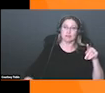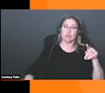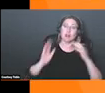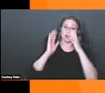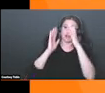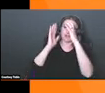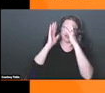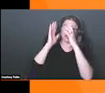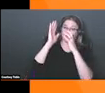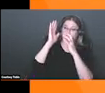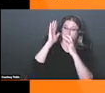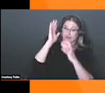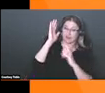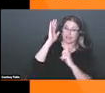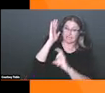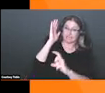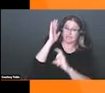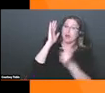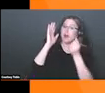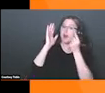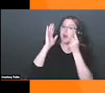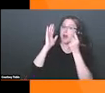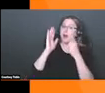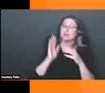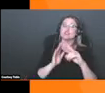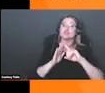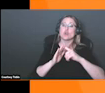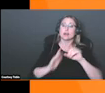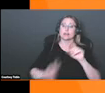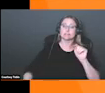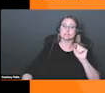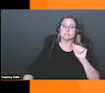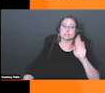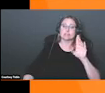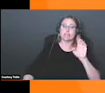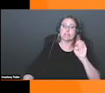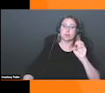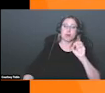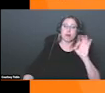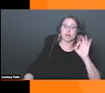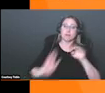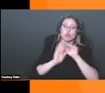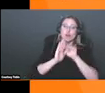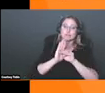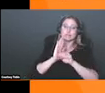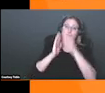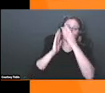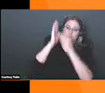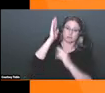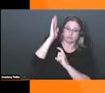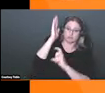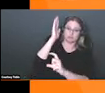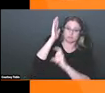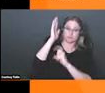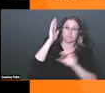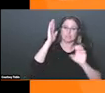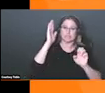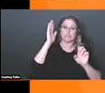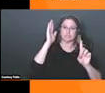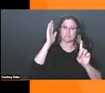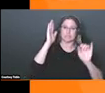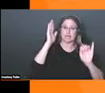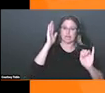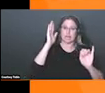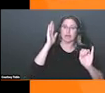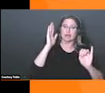very end, and I put it in the table of contents at the very end, I will include diversity, equity, inclusion policy, my